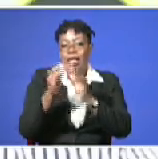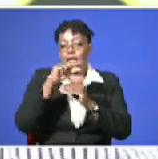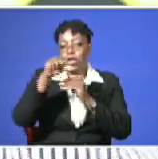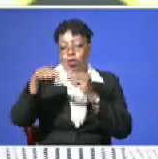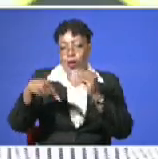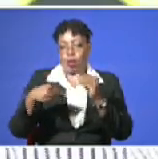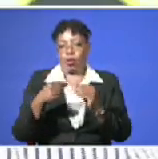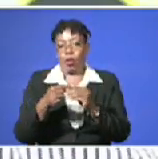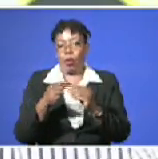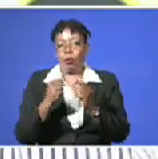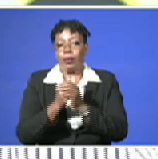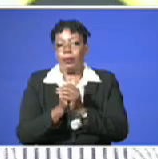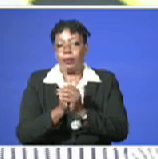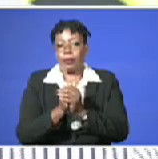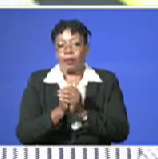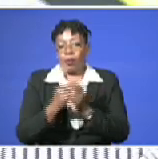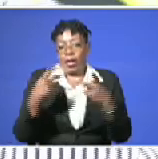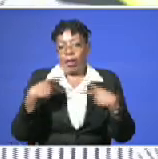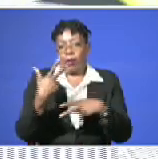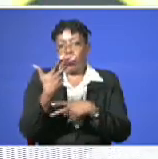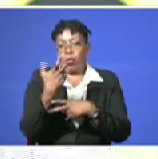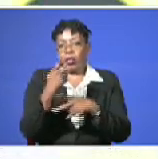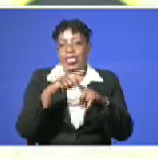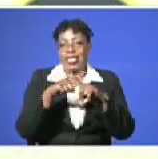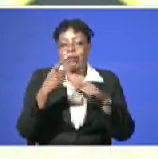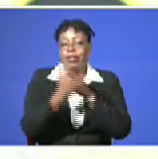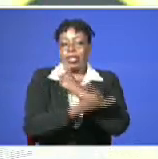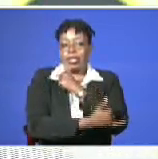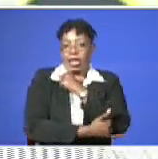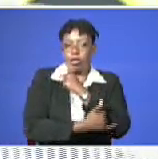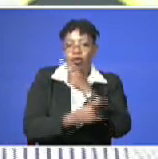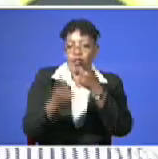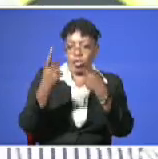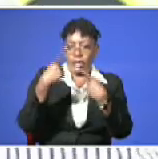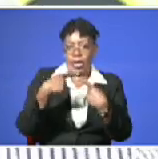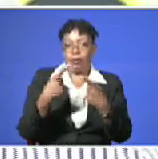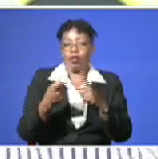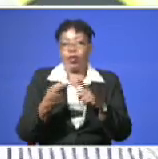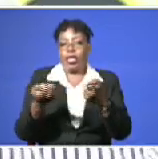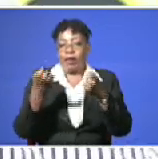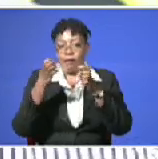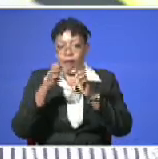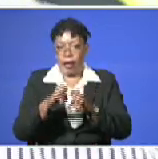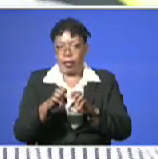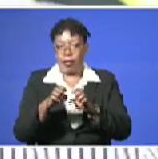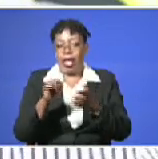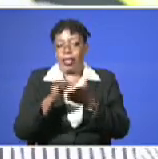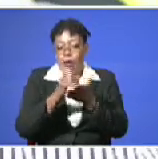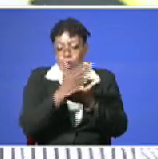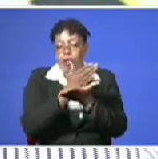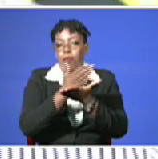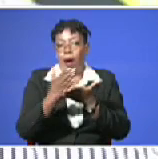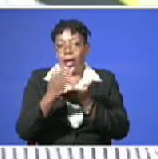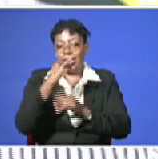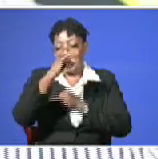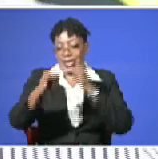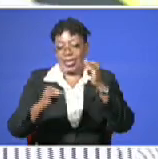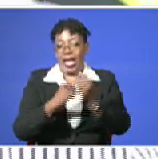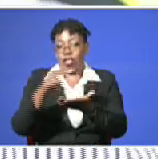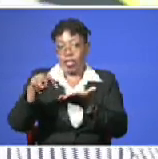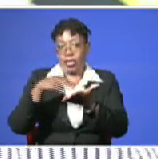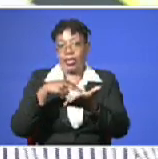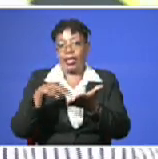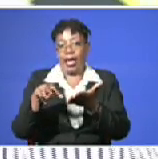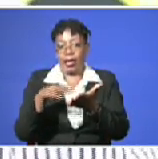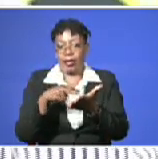globe. We had about 13 different countries as well who came out to the event that were part of the International Dance